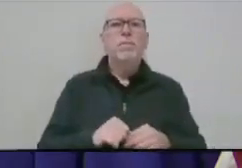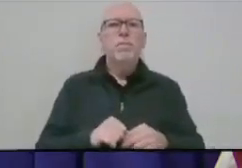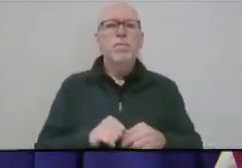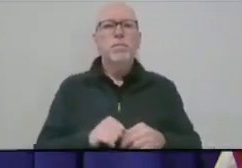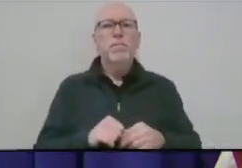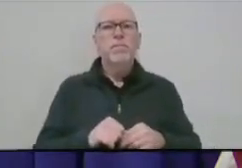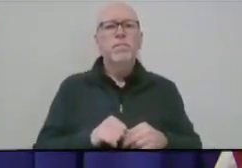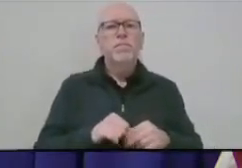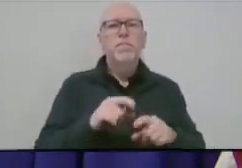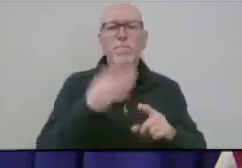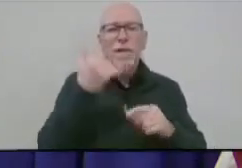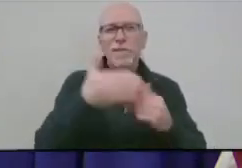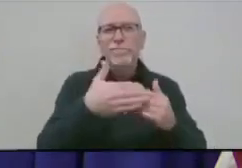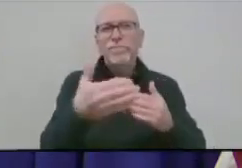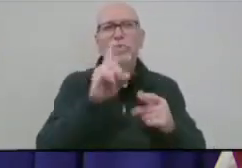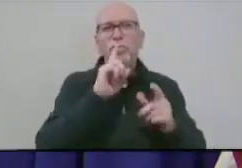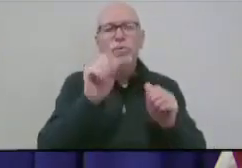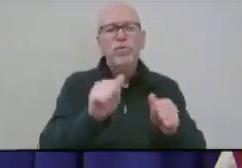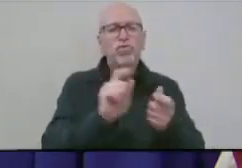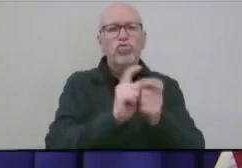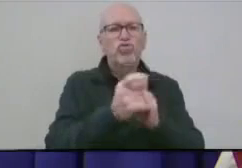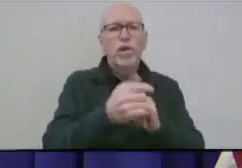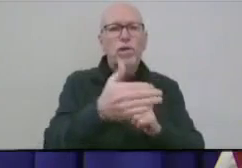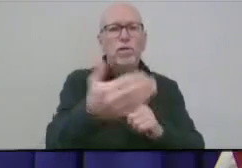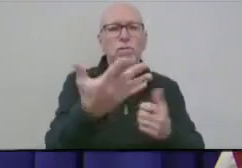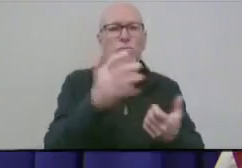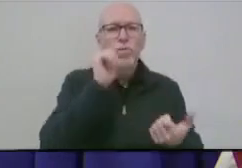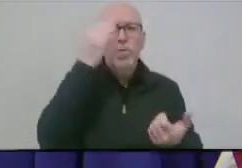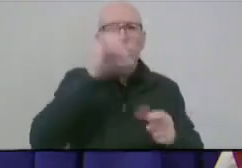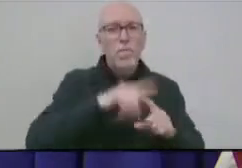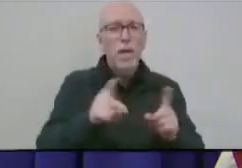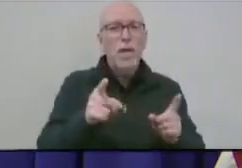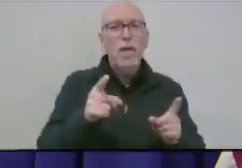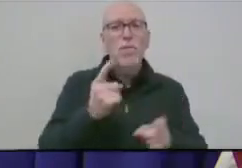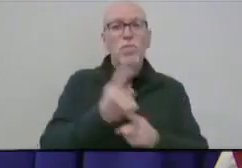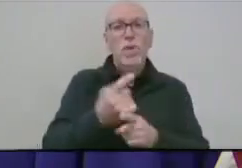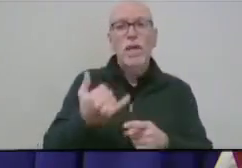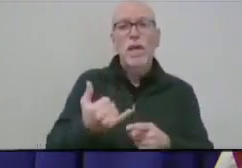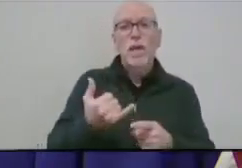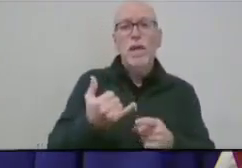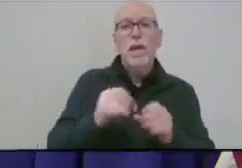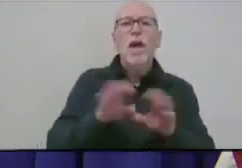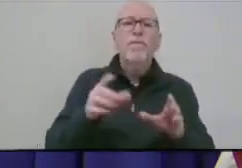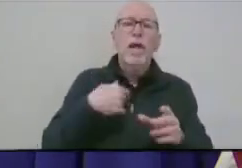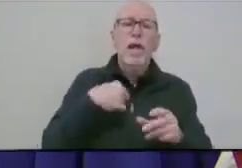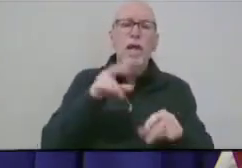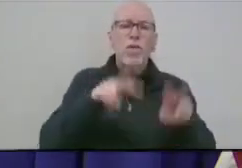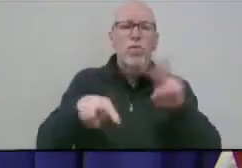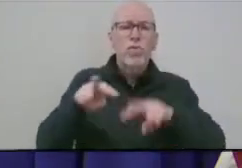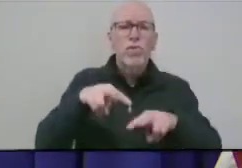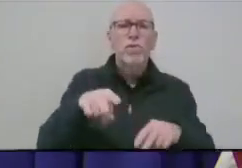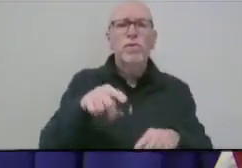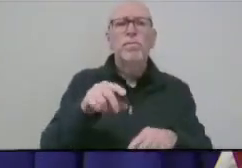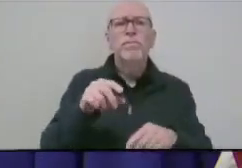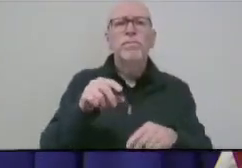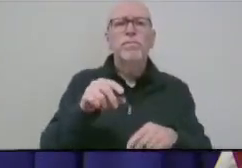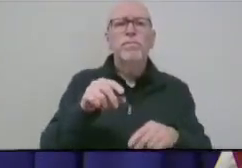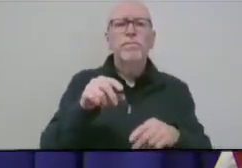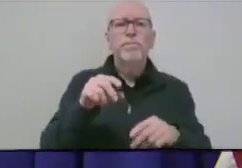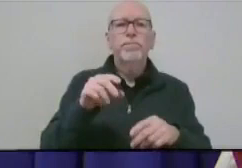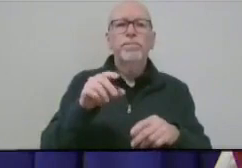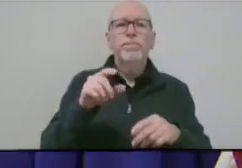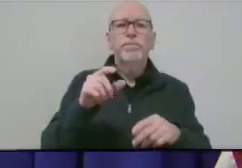second half, because it could change as well. But right now, obviously, I look through this lens